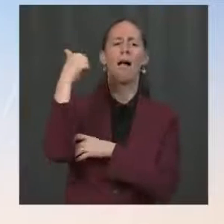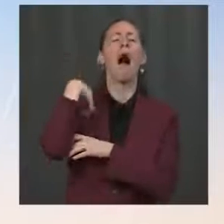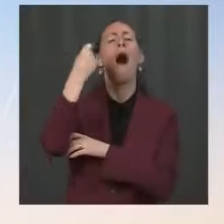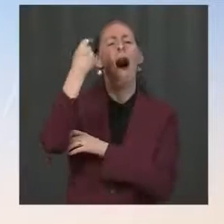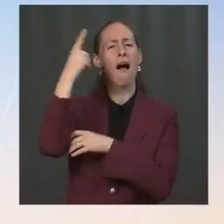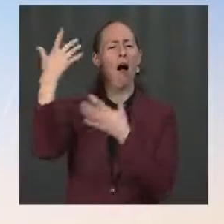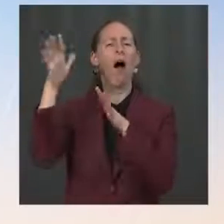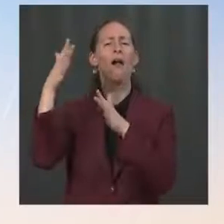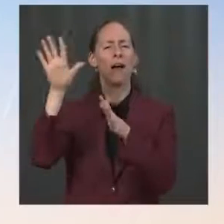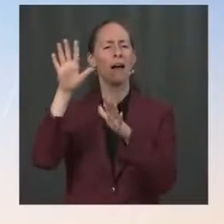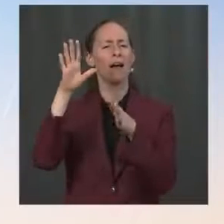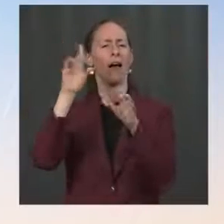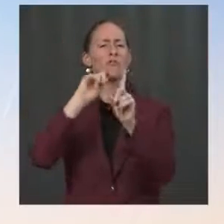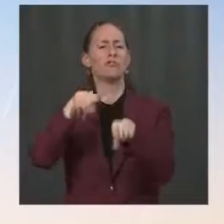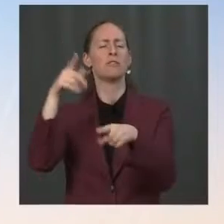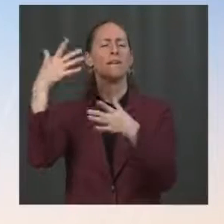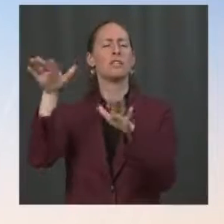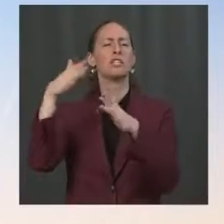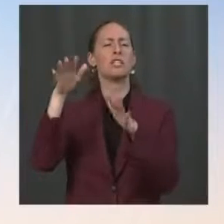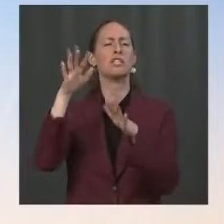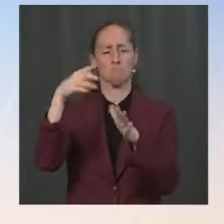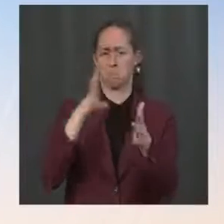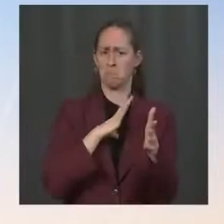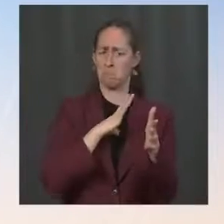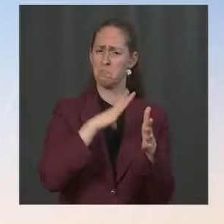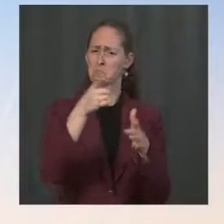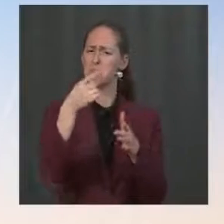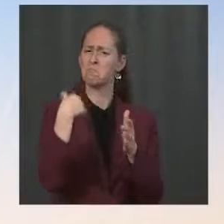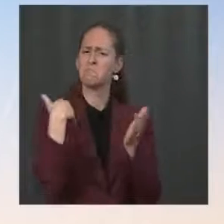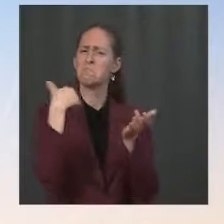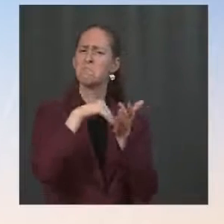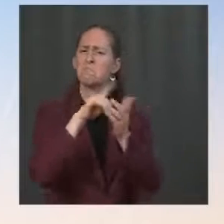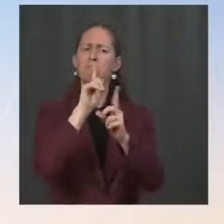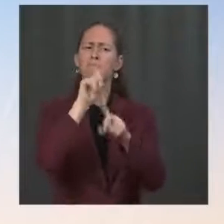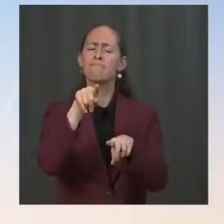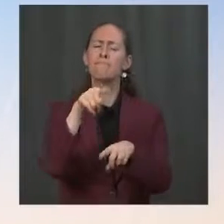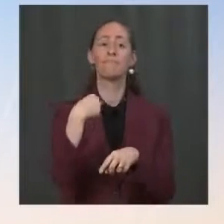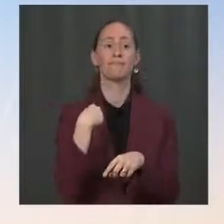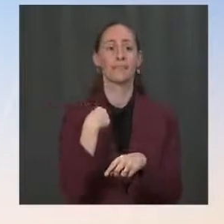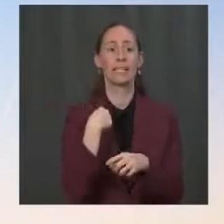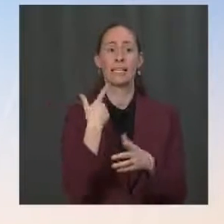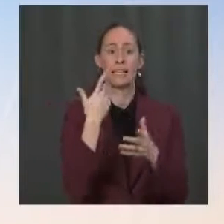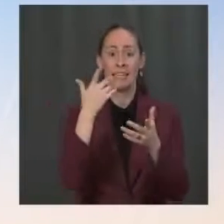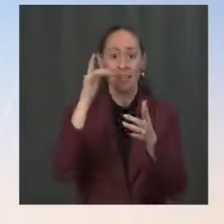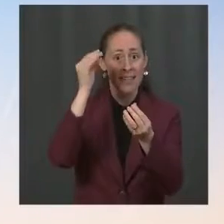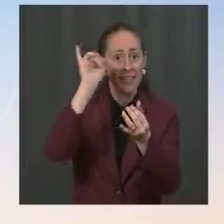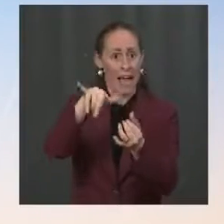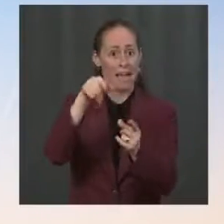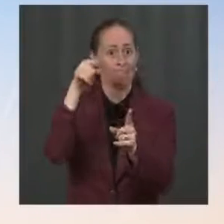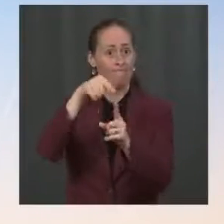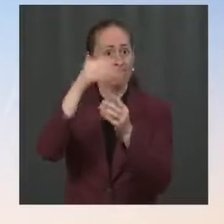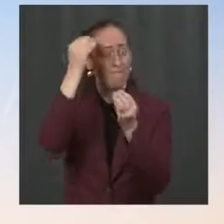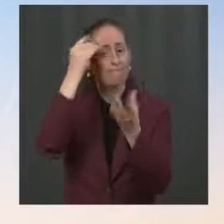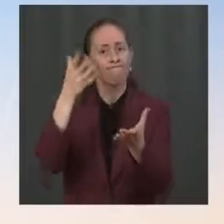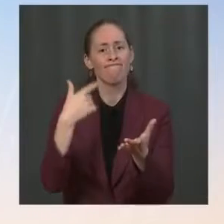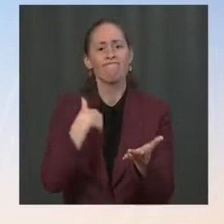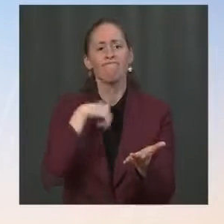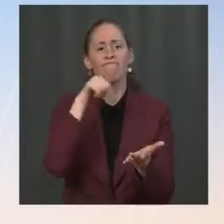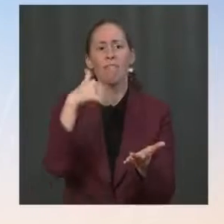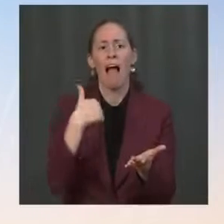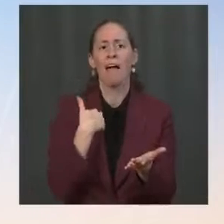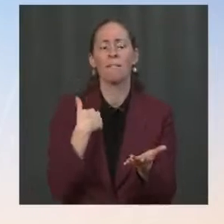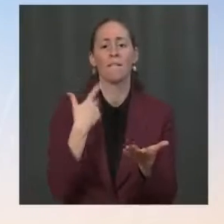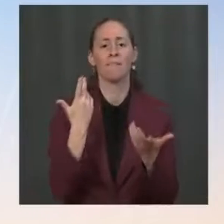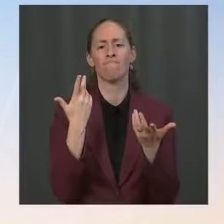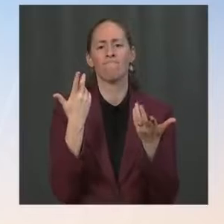worth repeating and important to repeat, that we don't have any information at this point in time, and that has not changed over the last couple of hours to